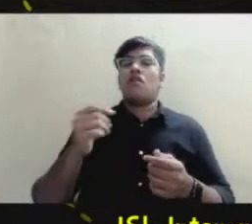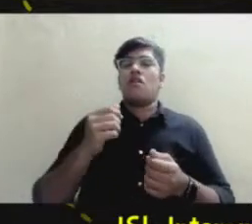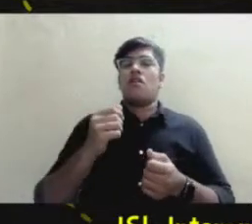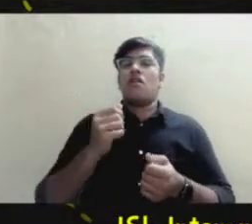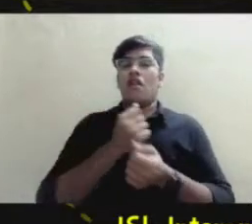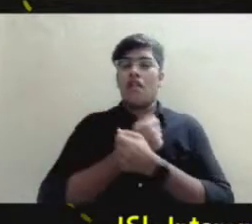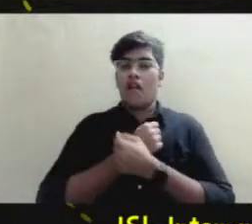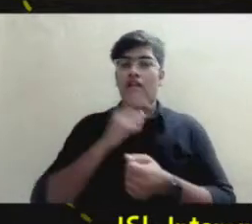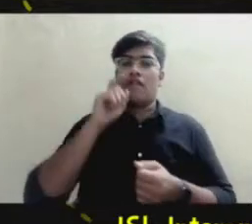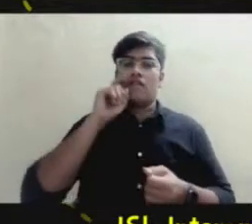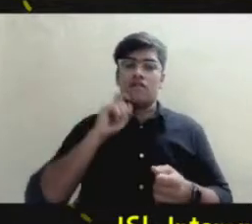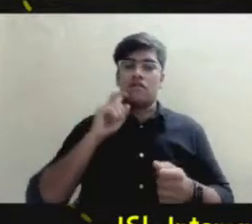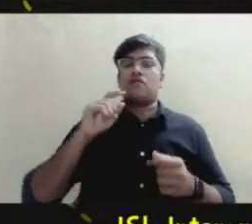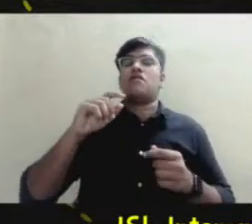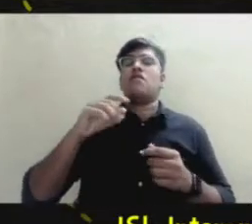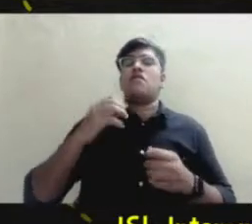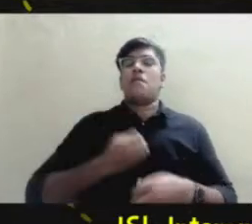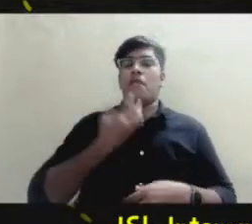and data.